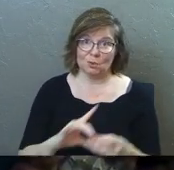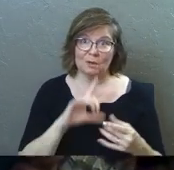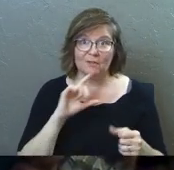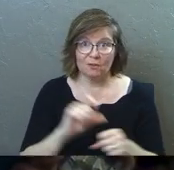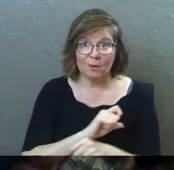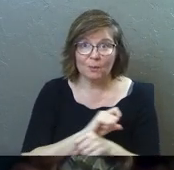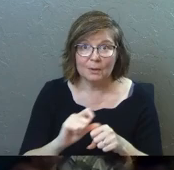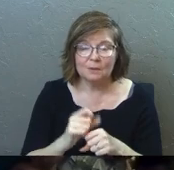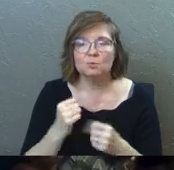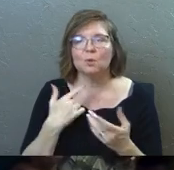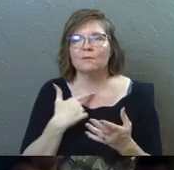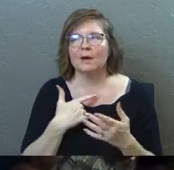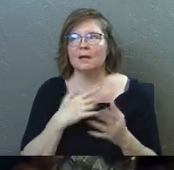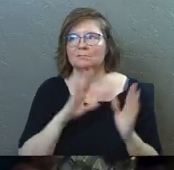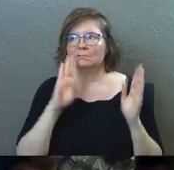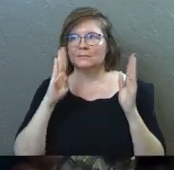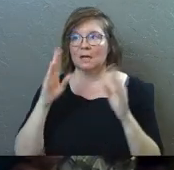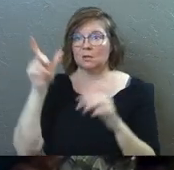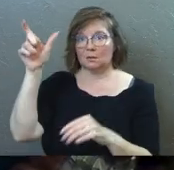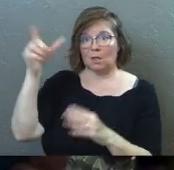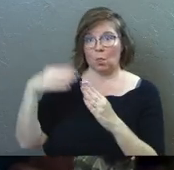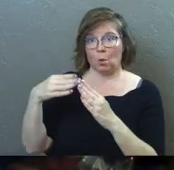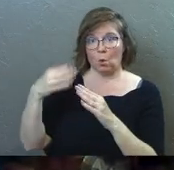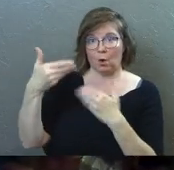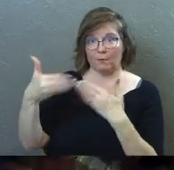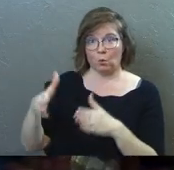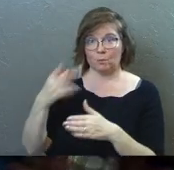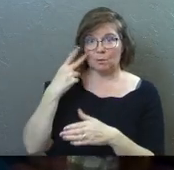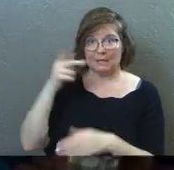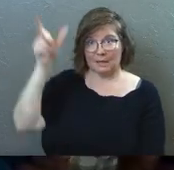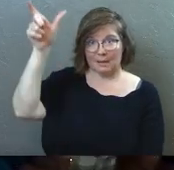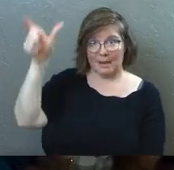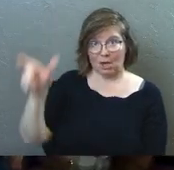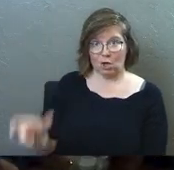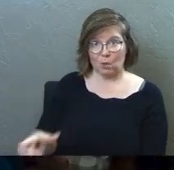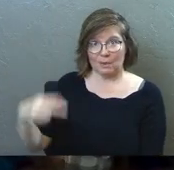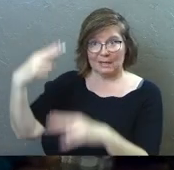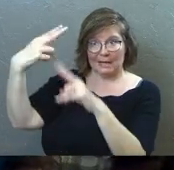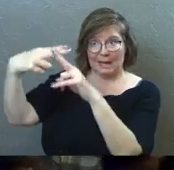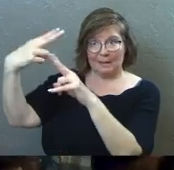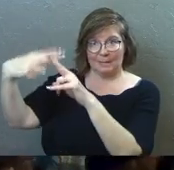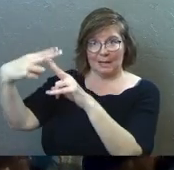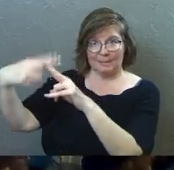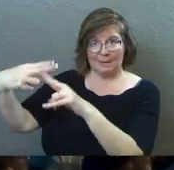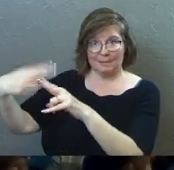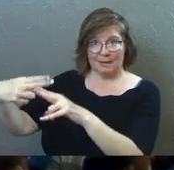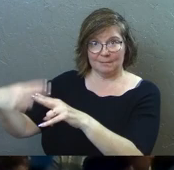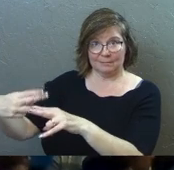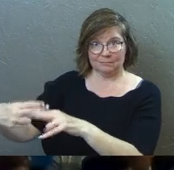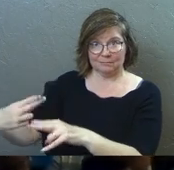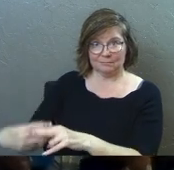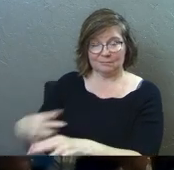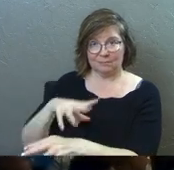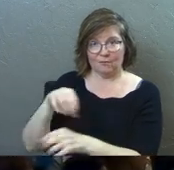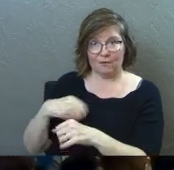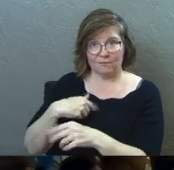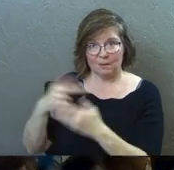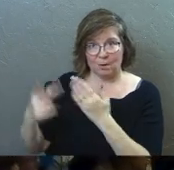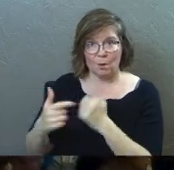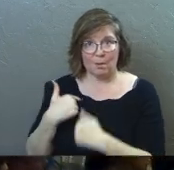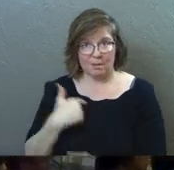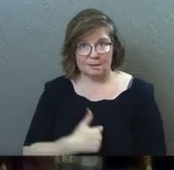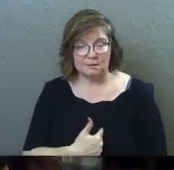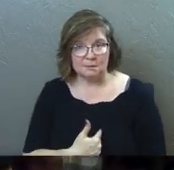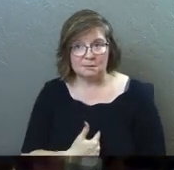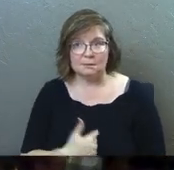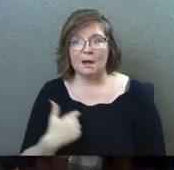then. So if I could just draw your attention to the corner of the room, you'll see there is a banner with the names of the other churches that are involved in this project with